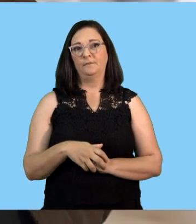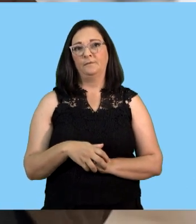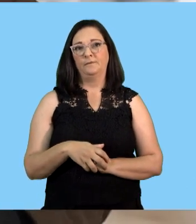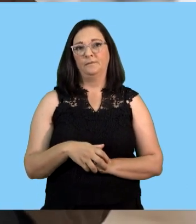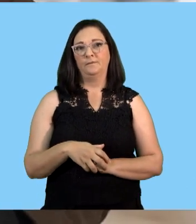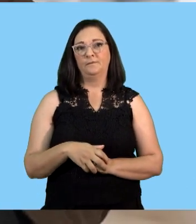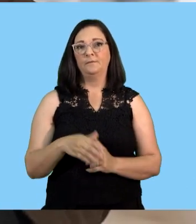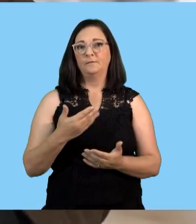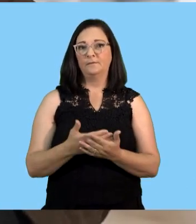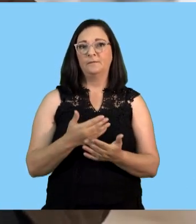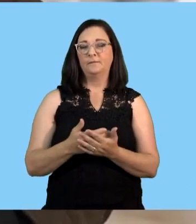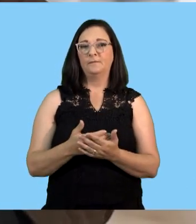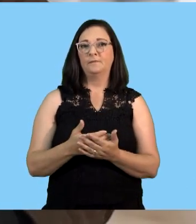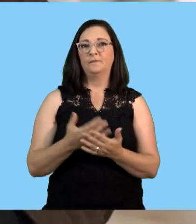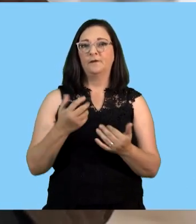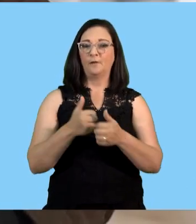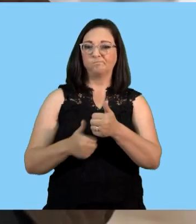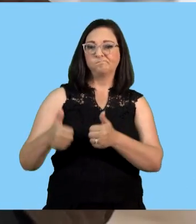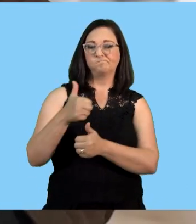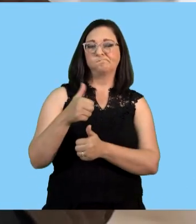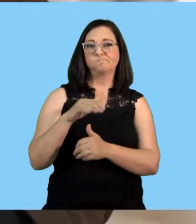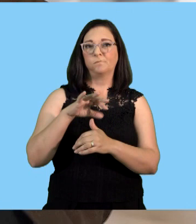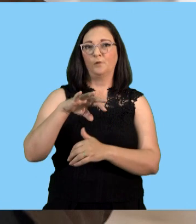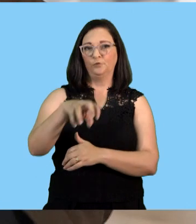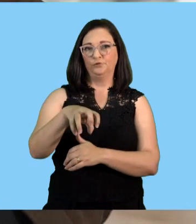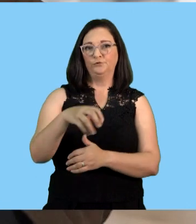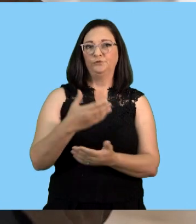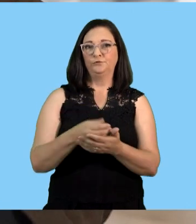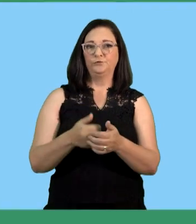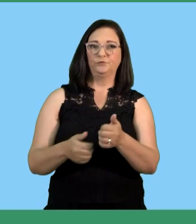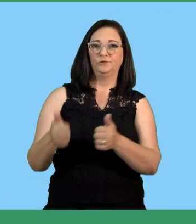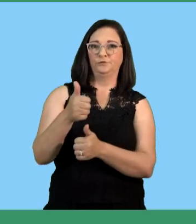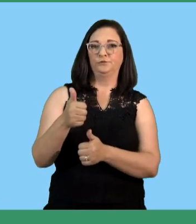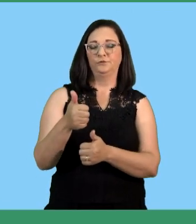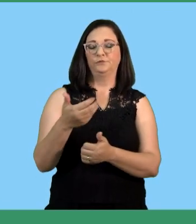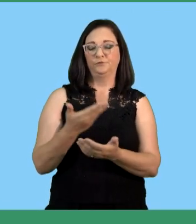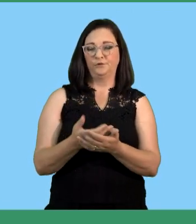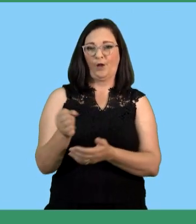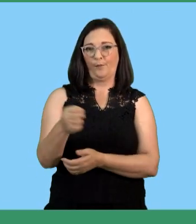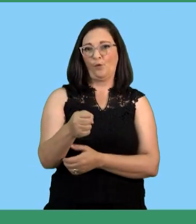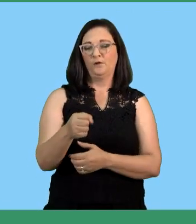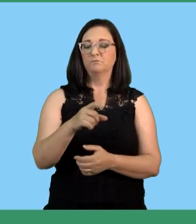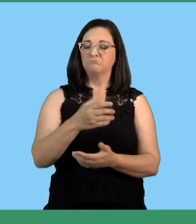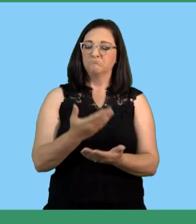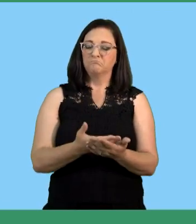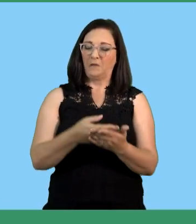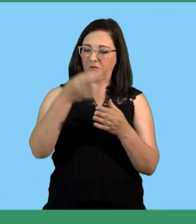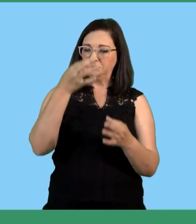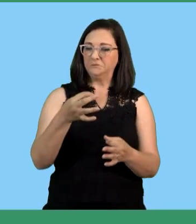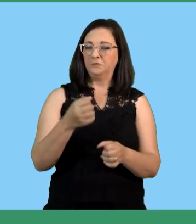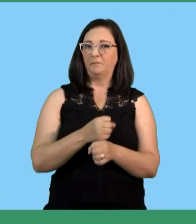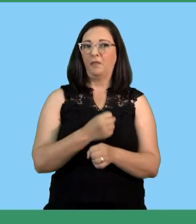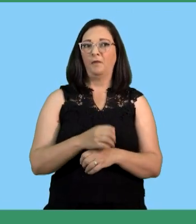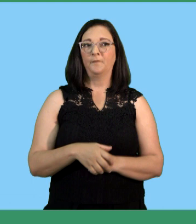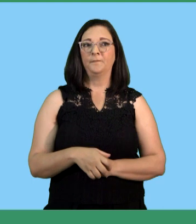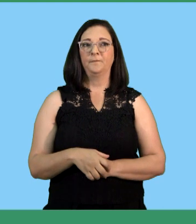management control? Appoint black people in senior executive positions and management so that they can able to make decisions, as the